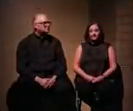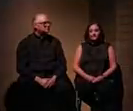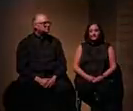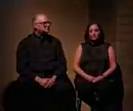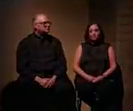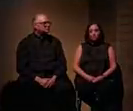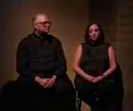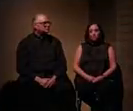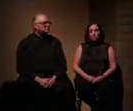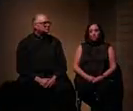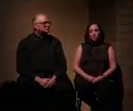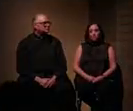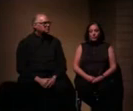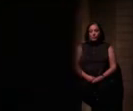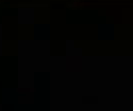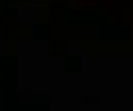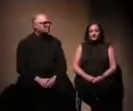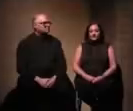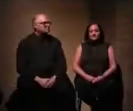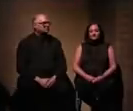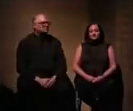Bonita, except diving.